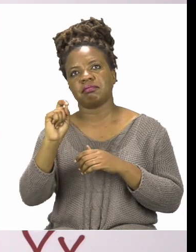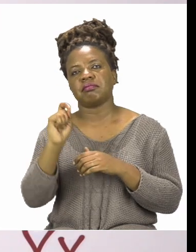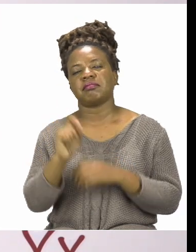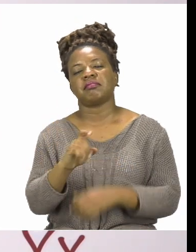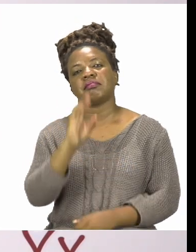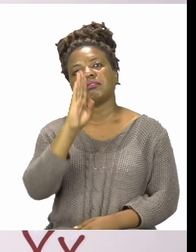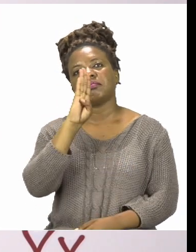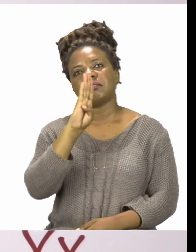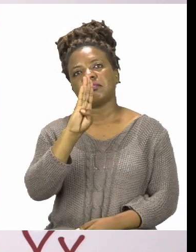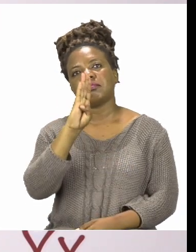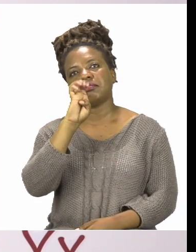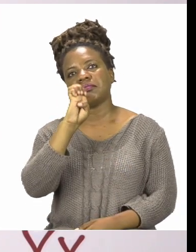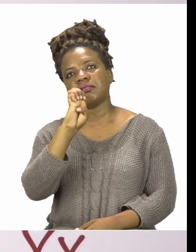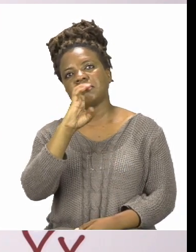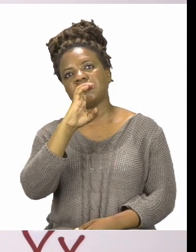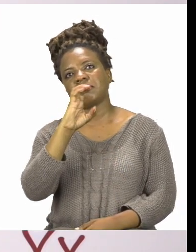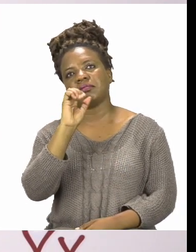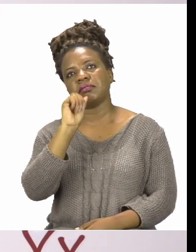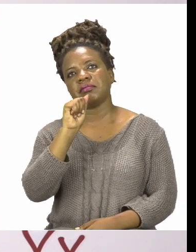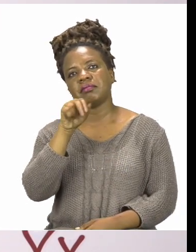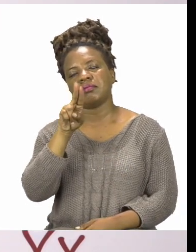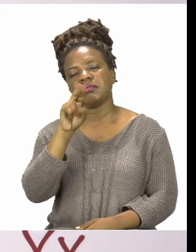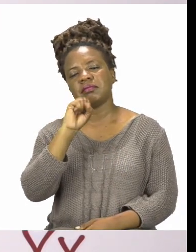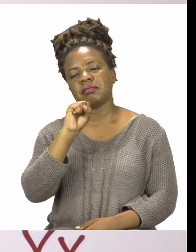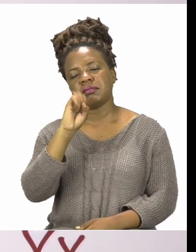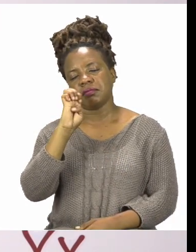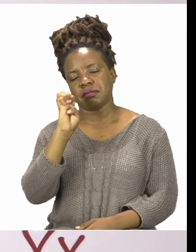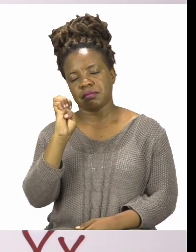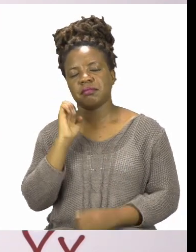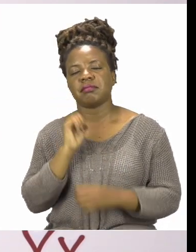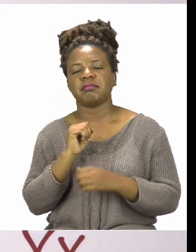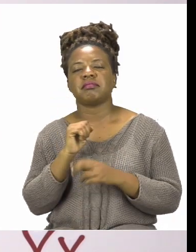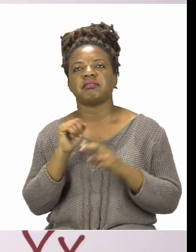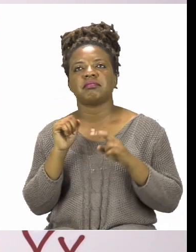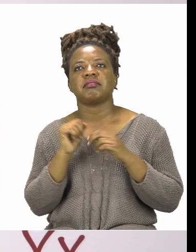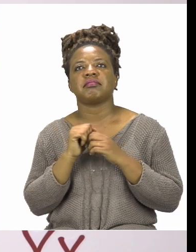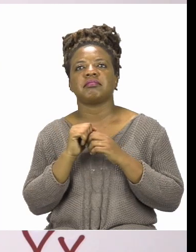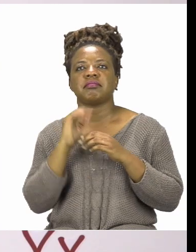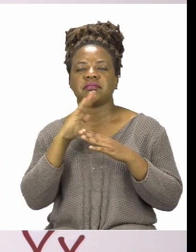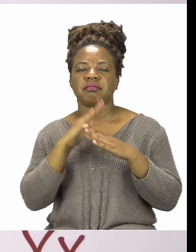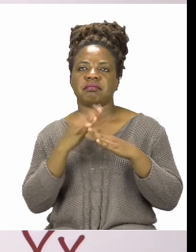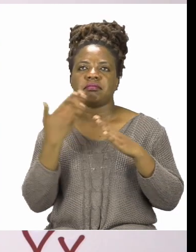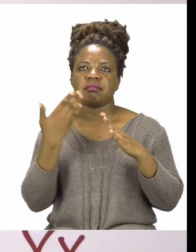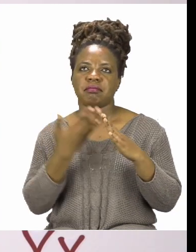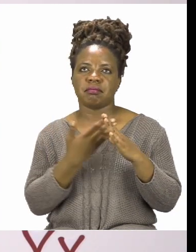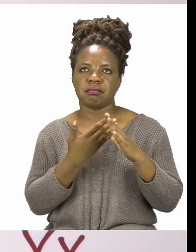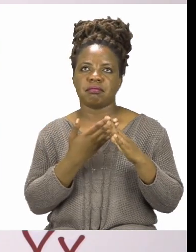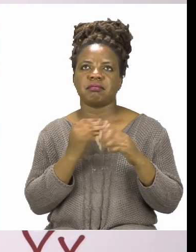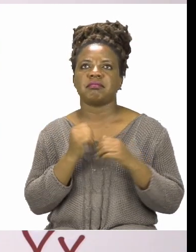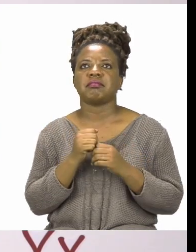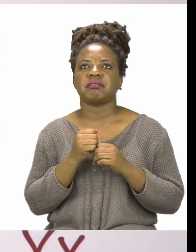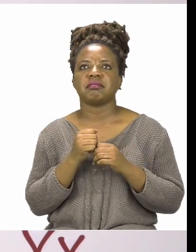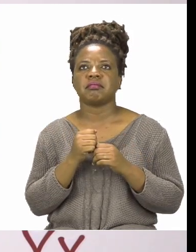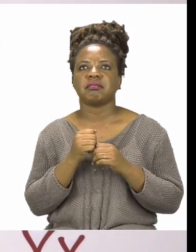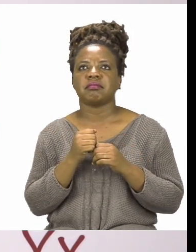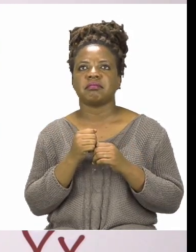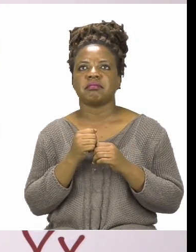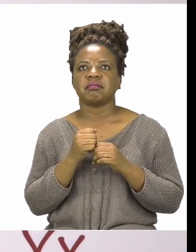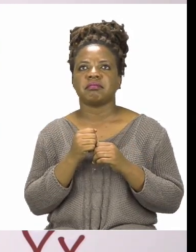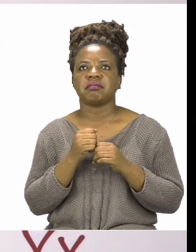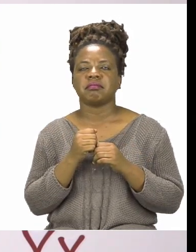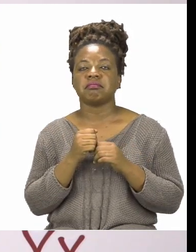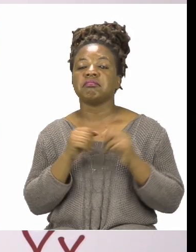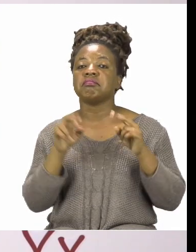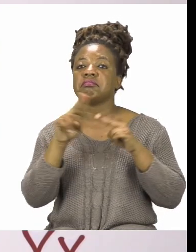now that we have written the word because, it means we cannot use it again for the